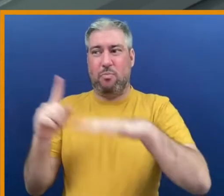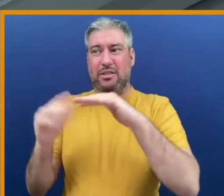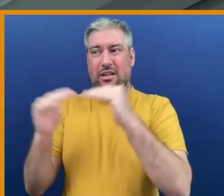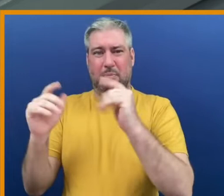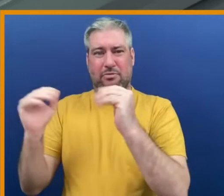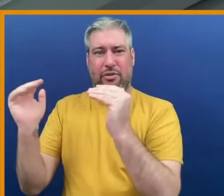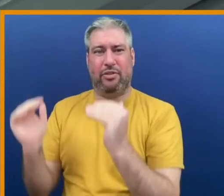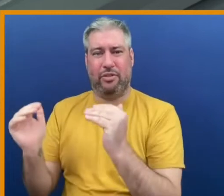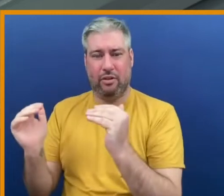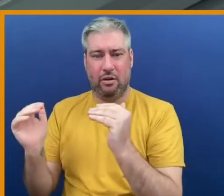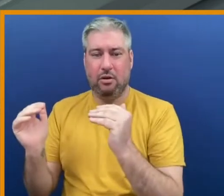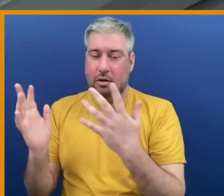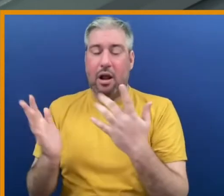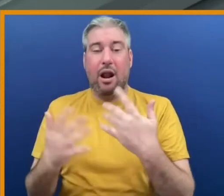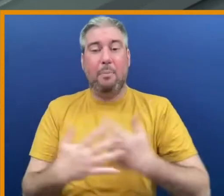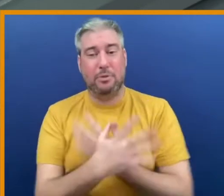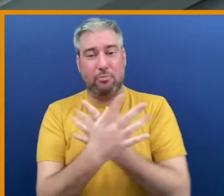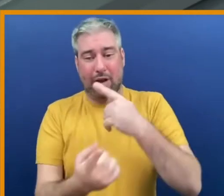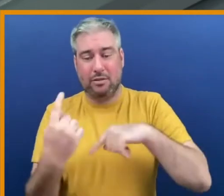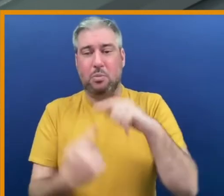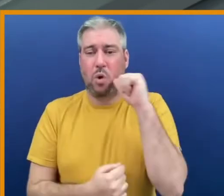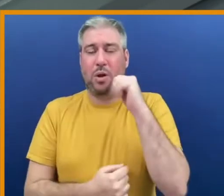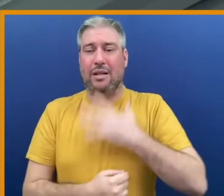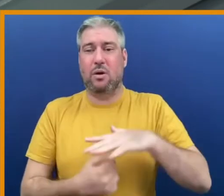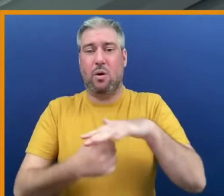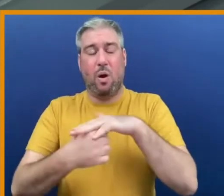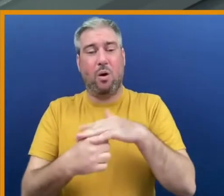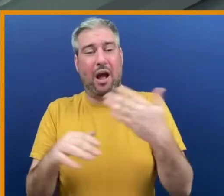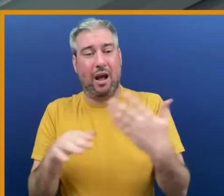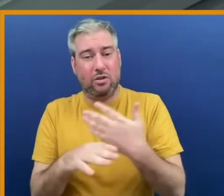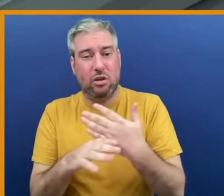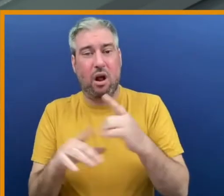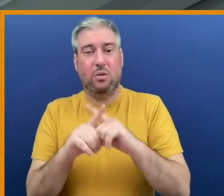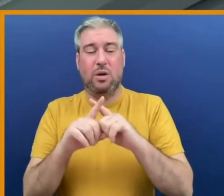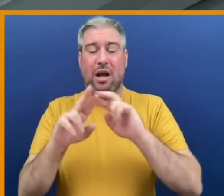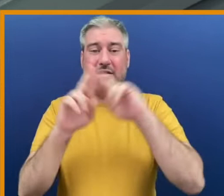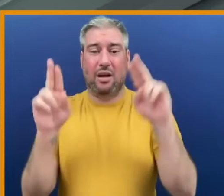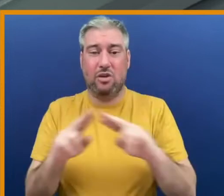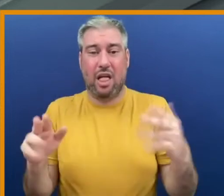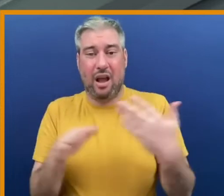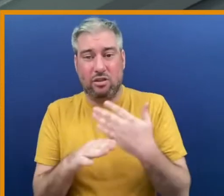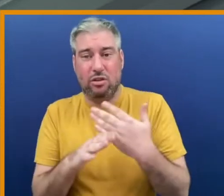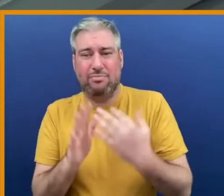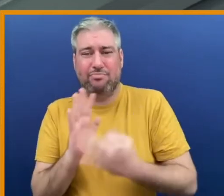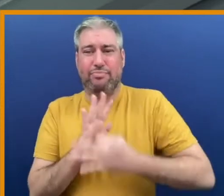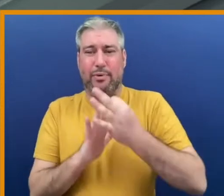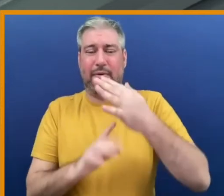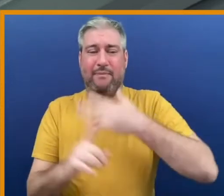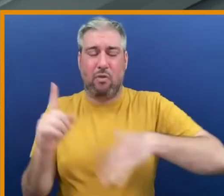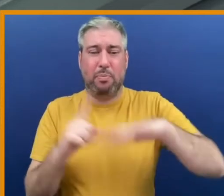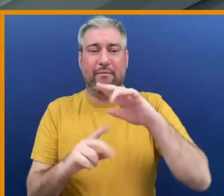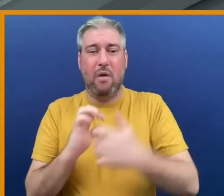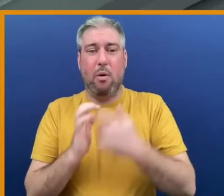as international action, improving the environment for people who live and work in, and crucially for their health and